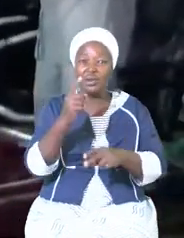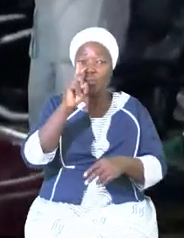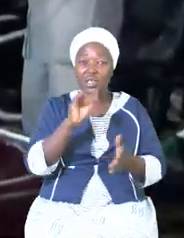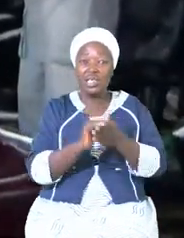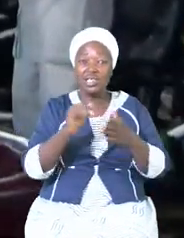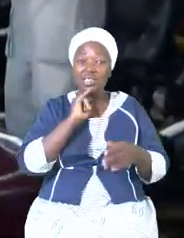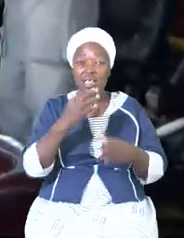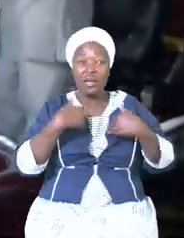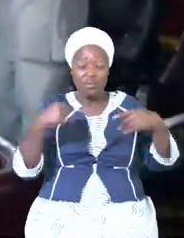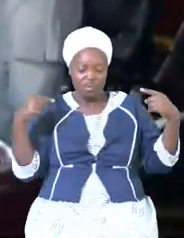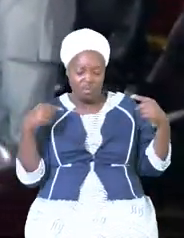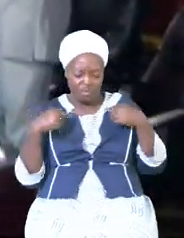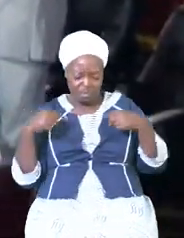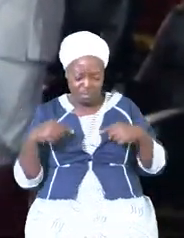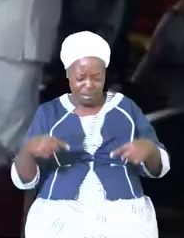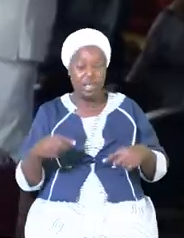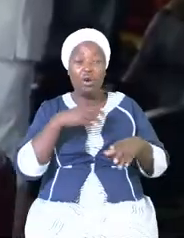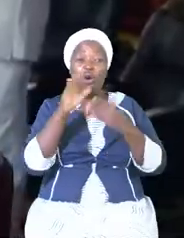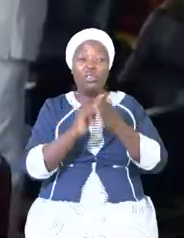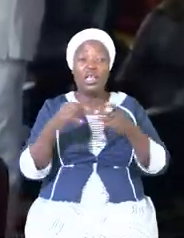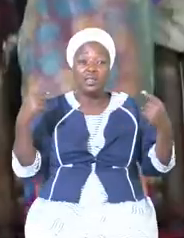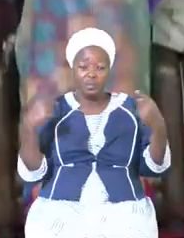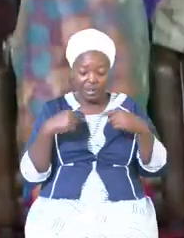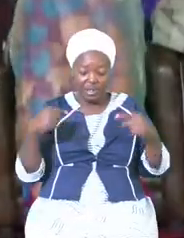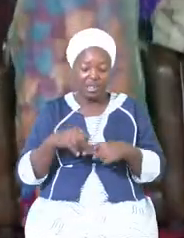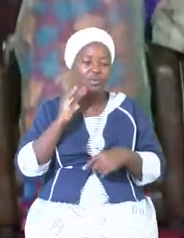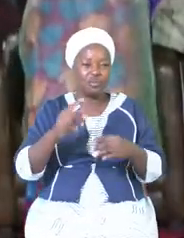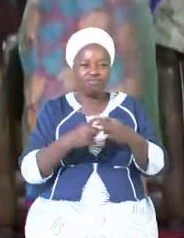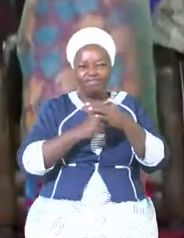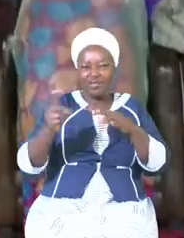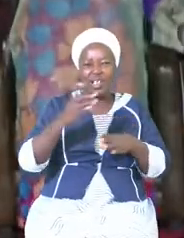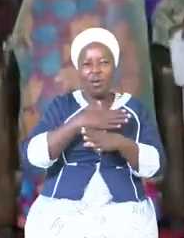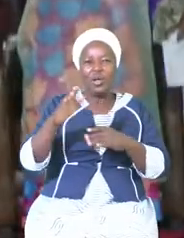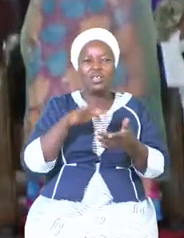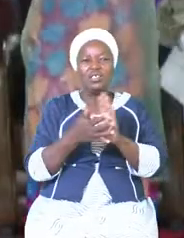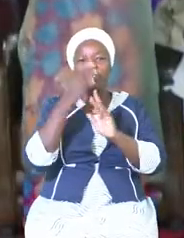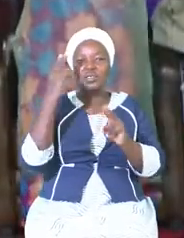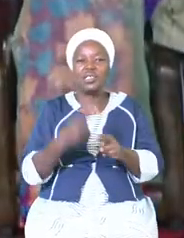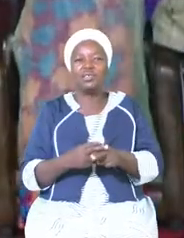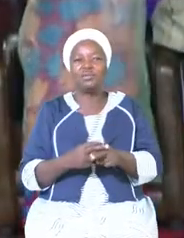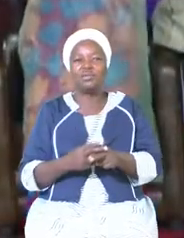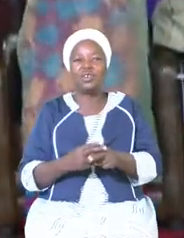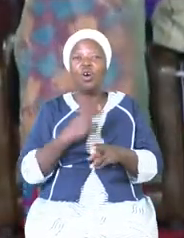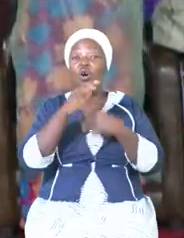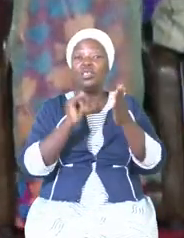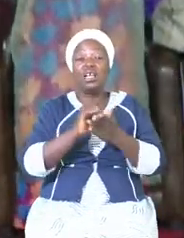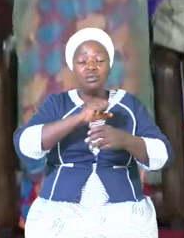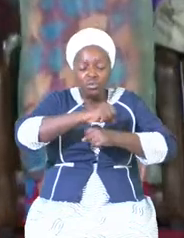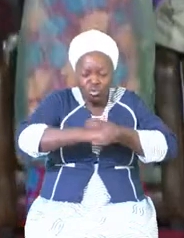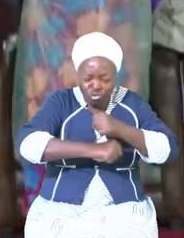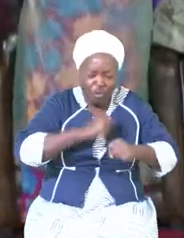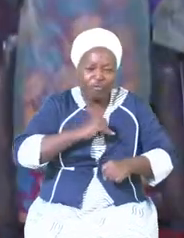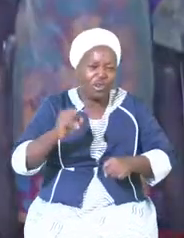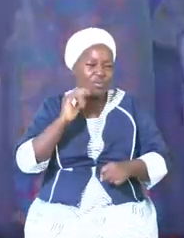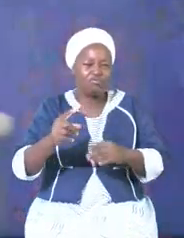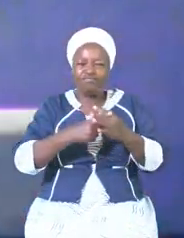pain, all that pain will vanish away. All that suffering will vanish